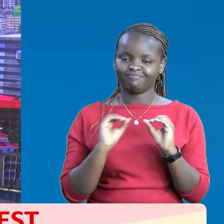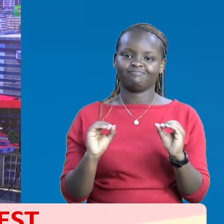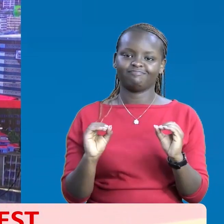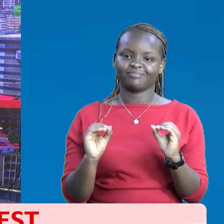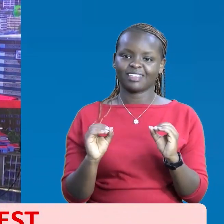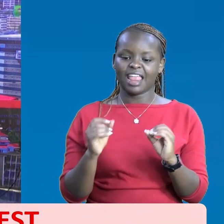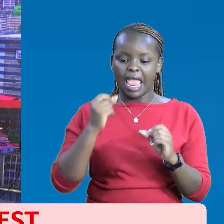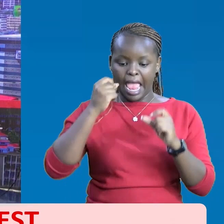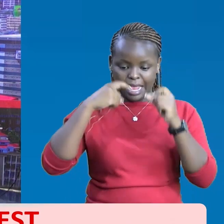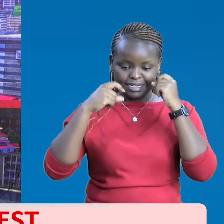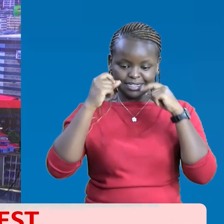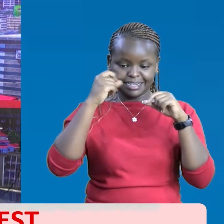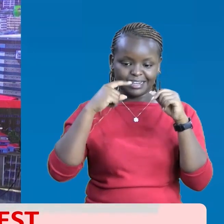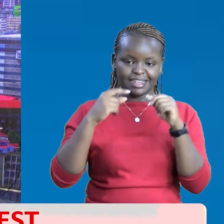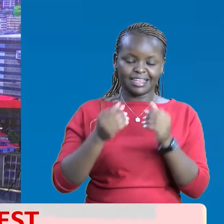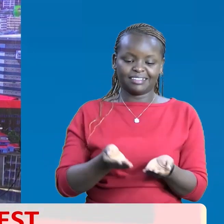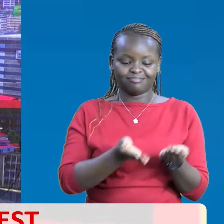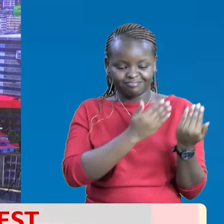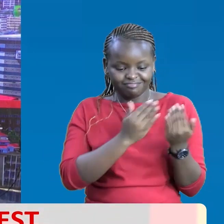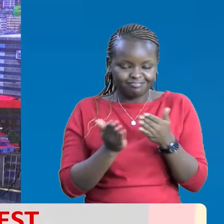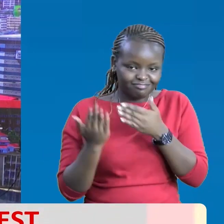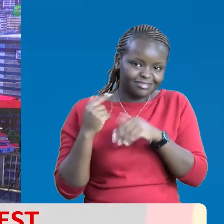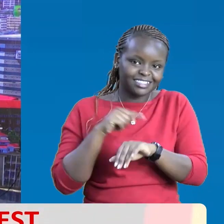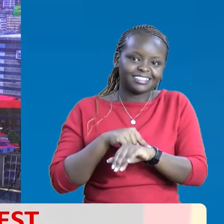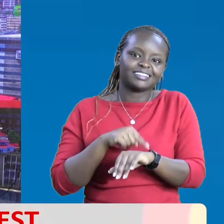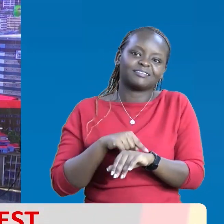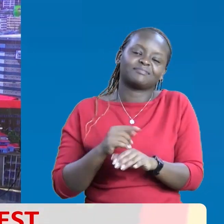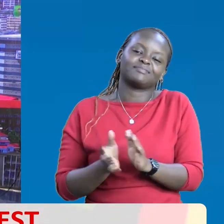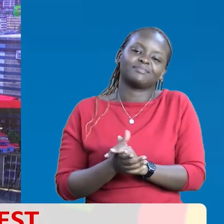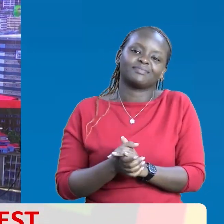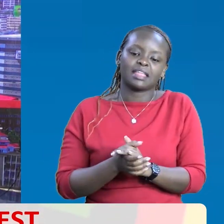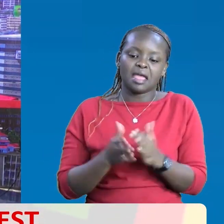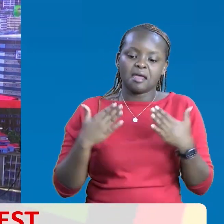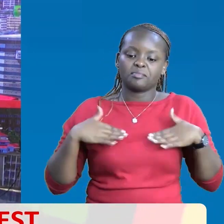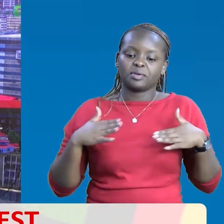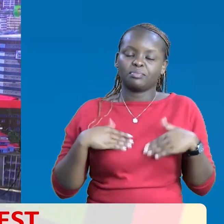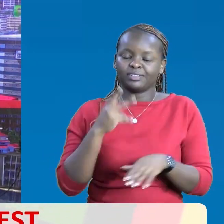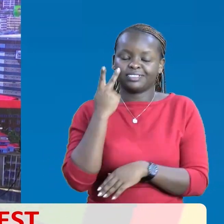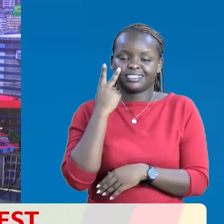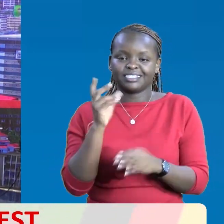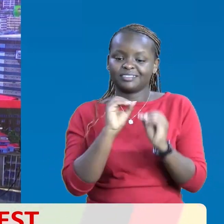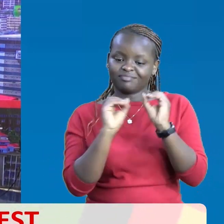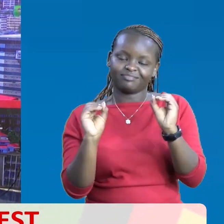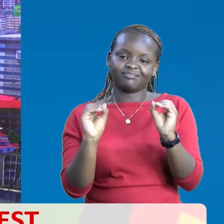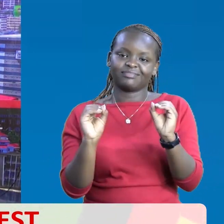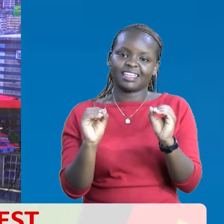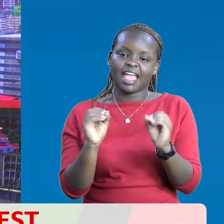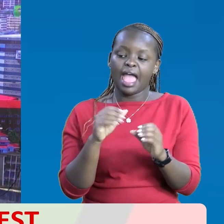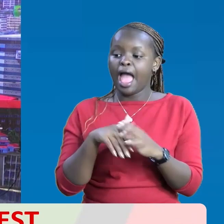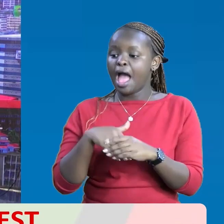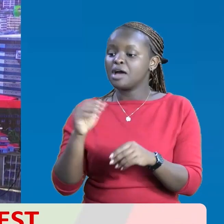kwa bafu kidogo. Sasa unapiga shower, toa machozi hapo kama unataka watu kuona. Pale hivyo nje ka strong.